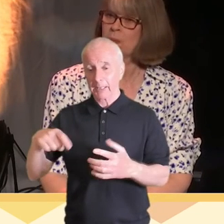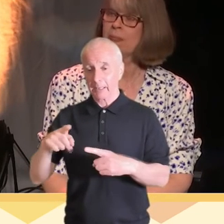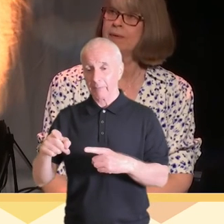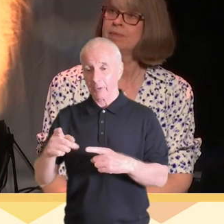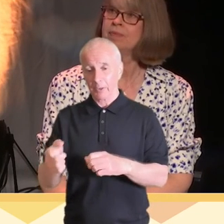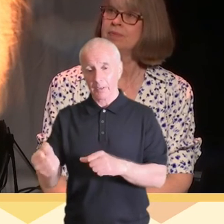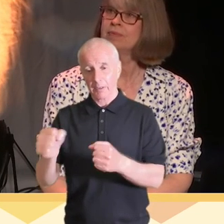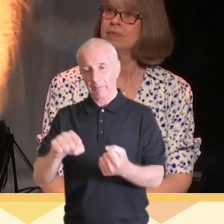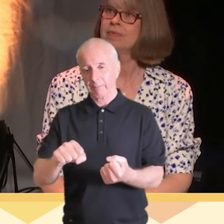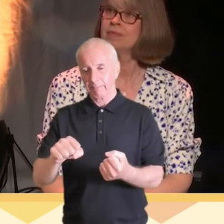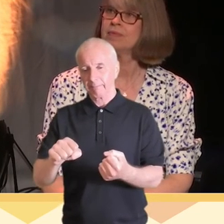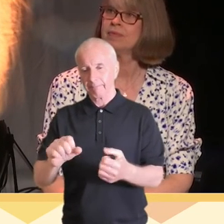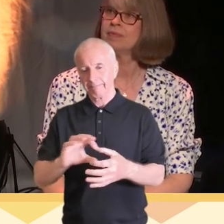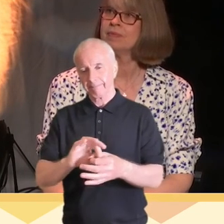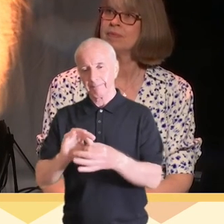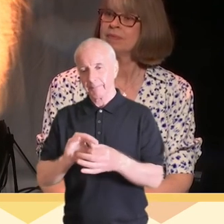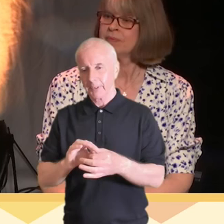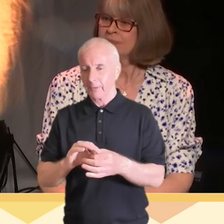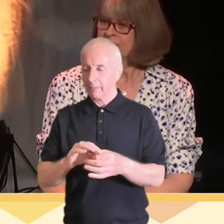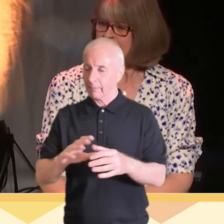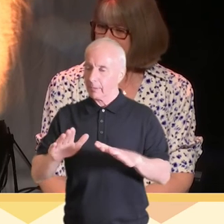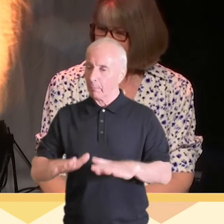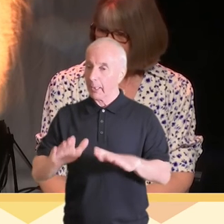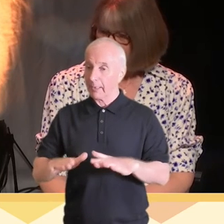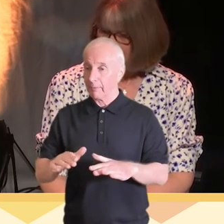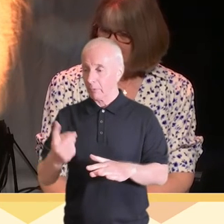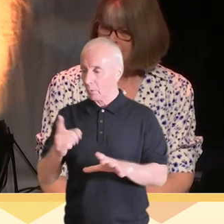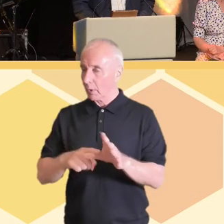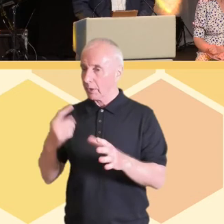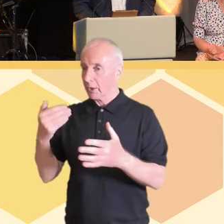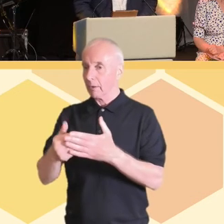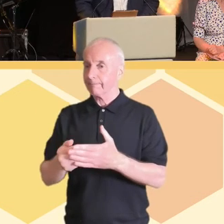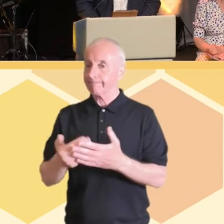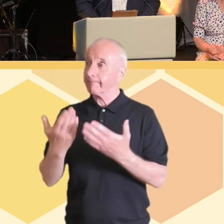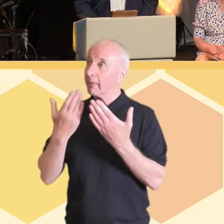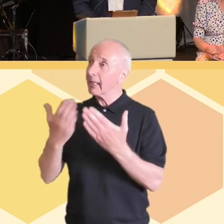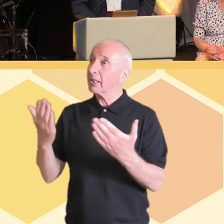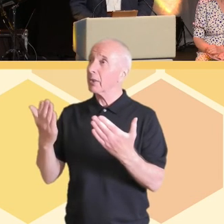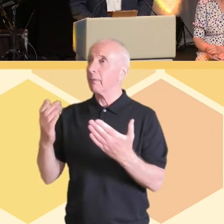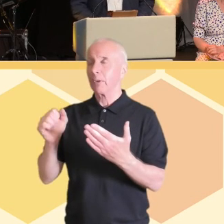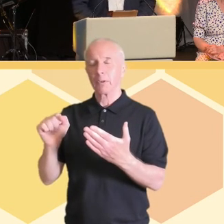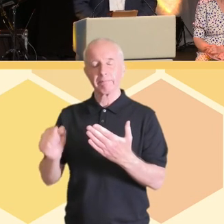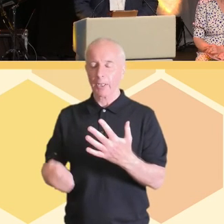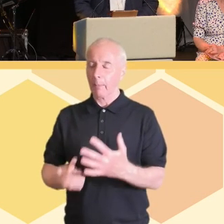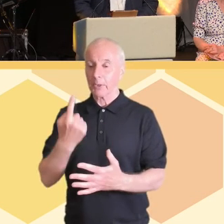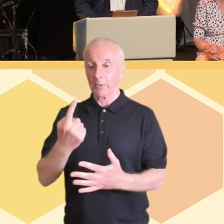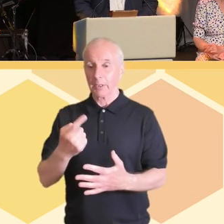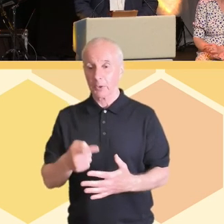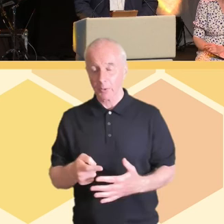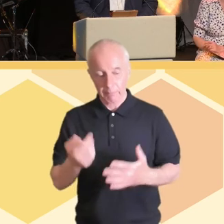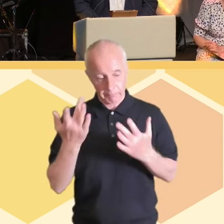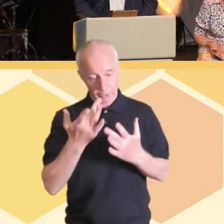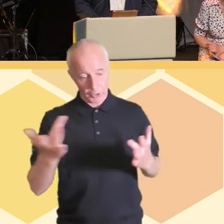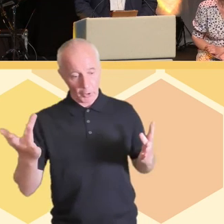Britain over this last year. And I thank you for giving me the opportunity to present my theme of